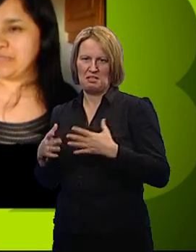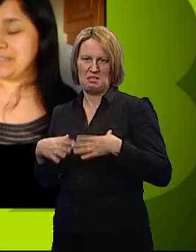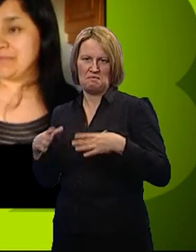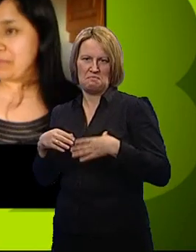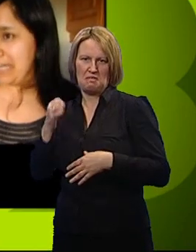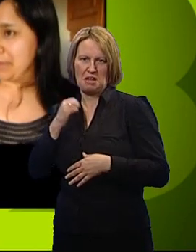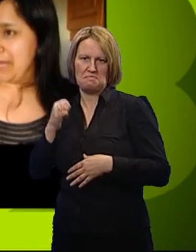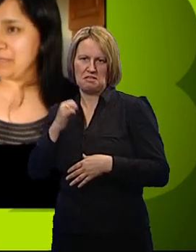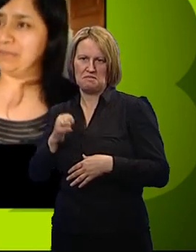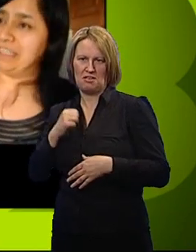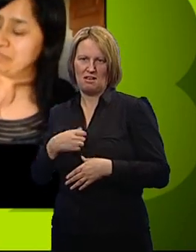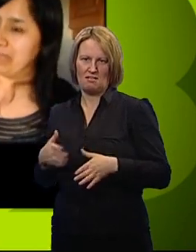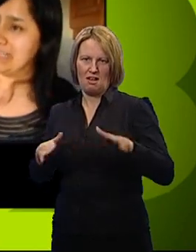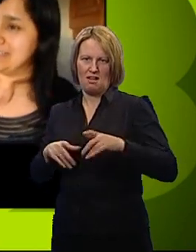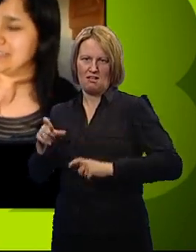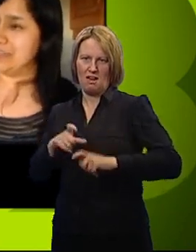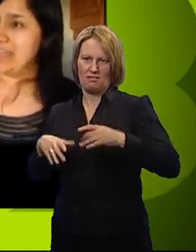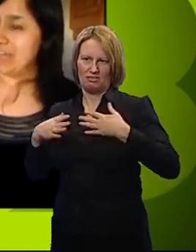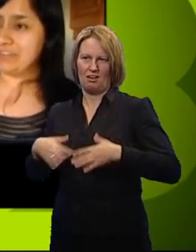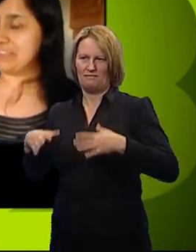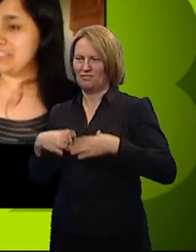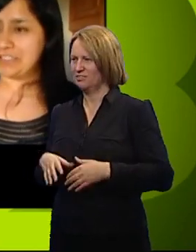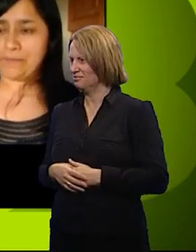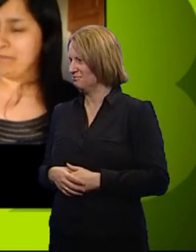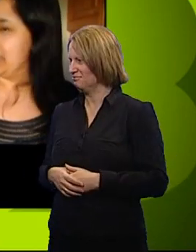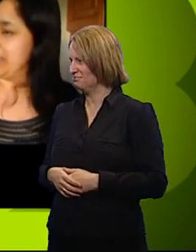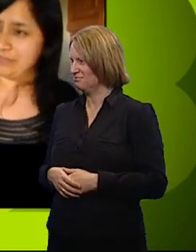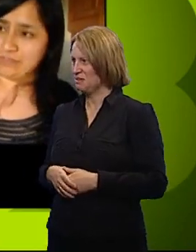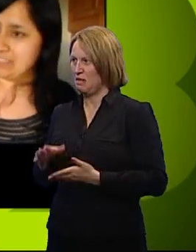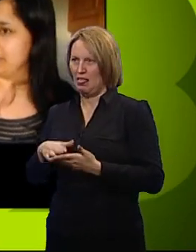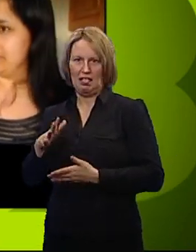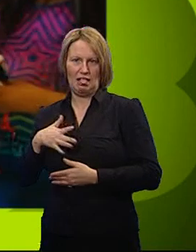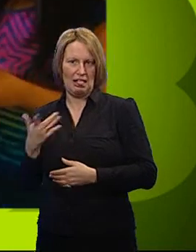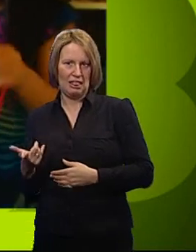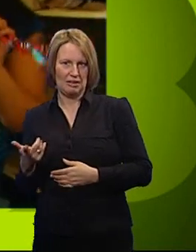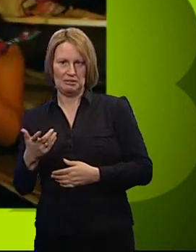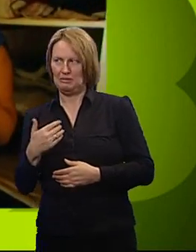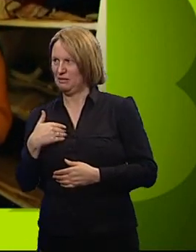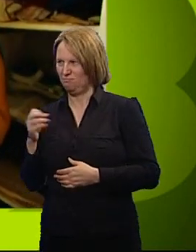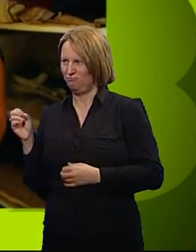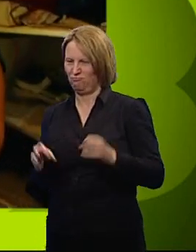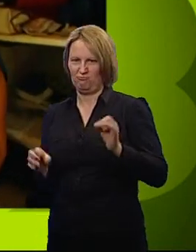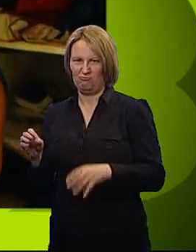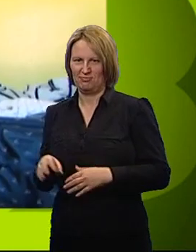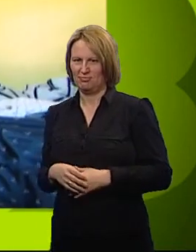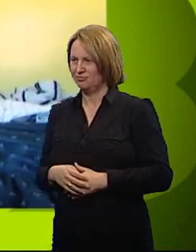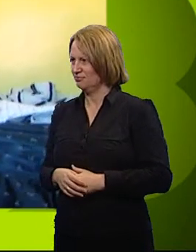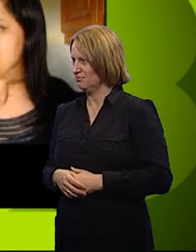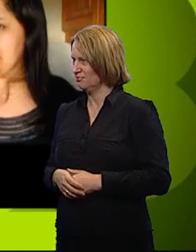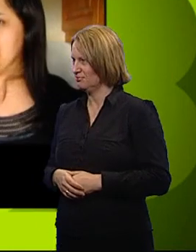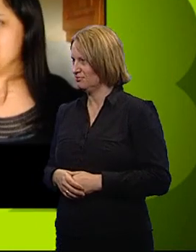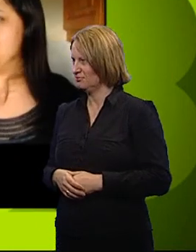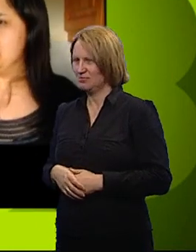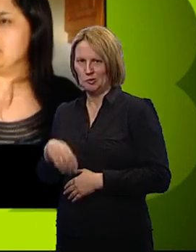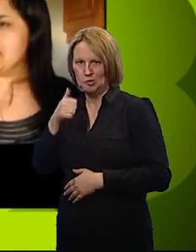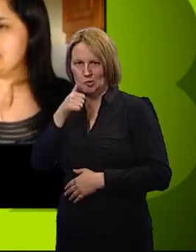They're always complaining about me being in black, so I think they're just going to pack my colourful stuff. Mum will hate this. It's going in. I